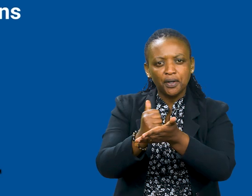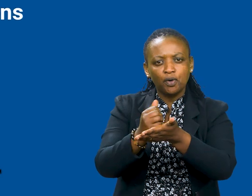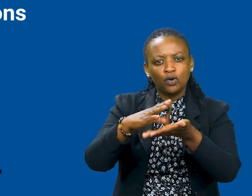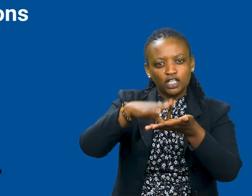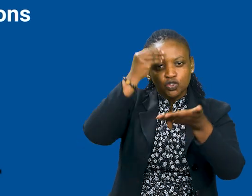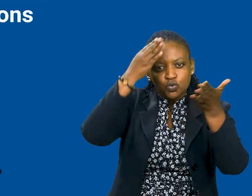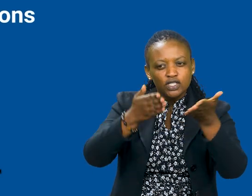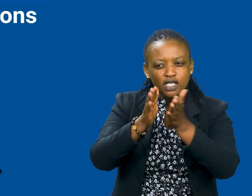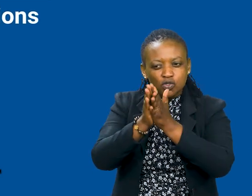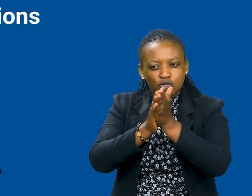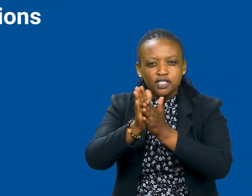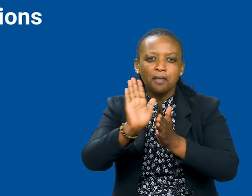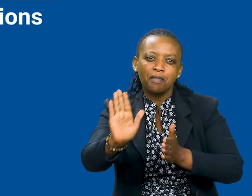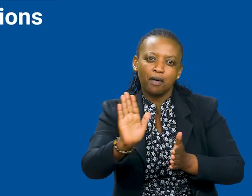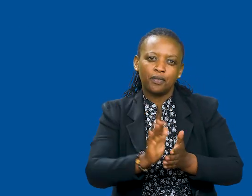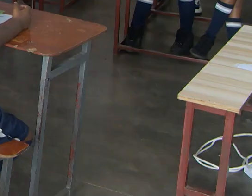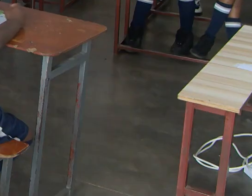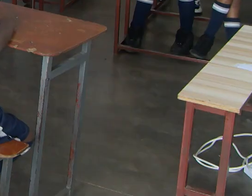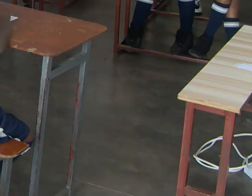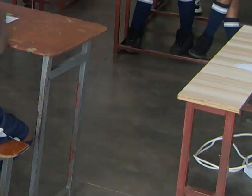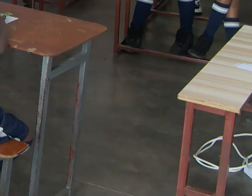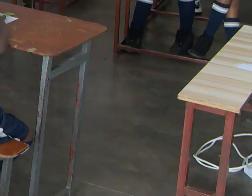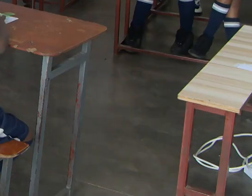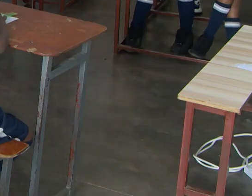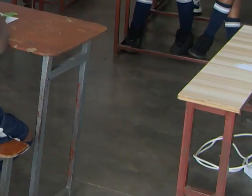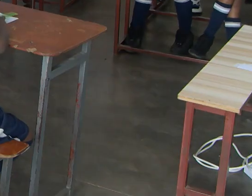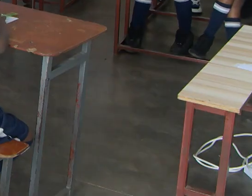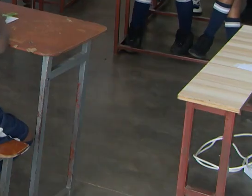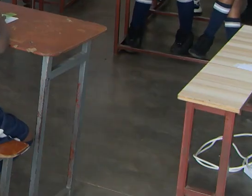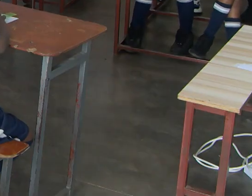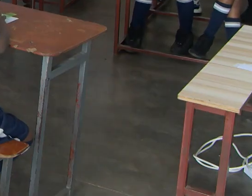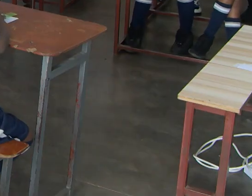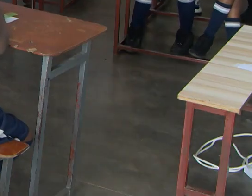maintain students' interest.